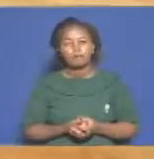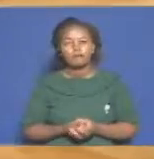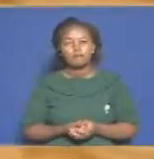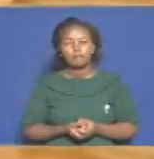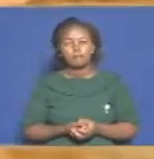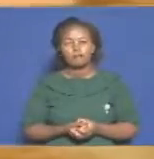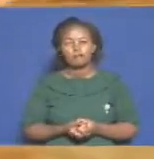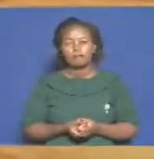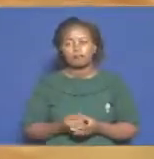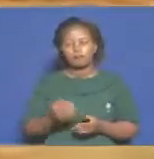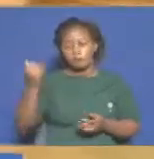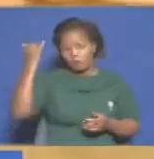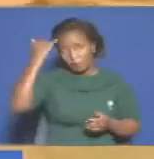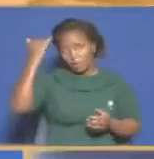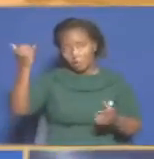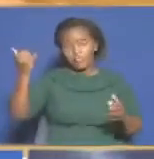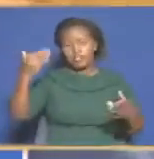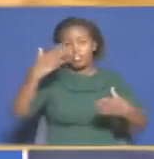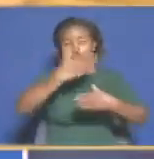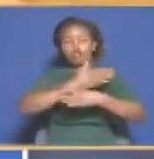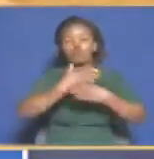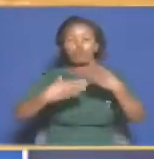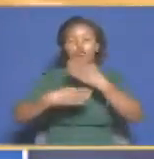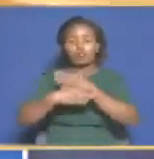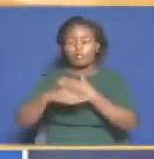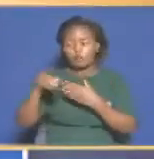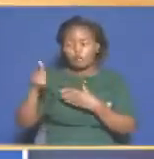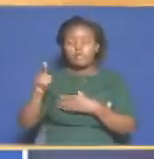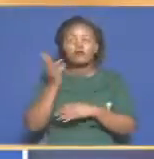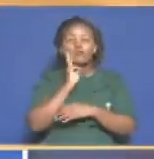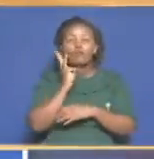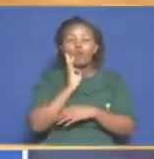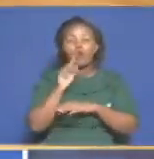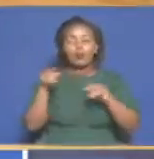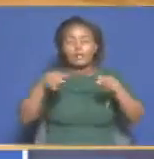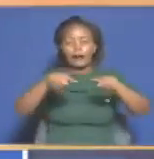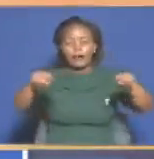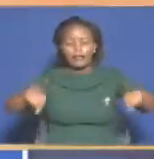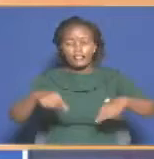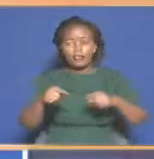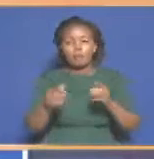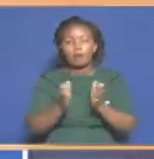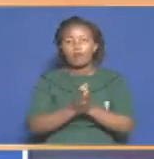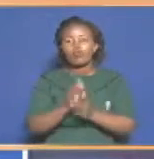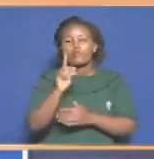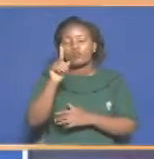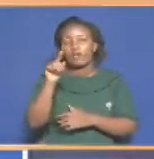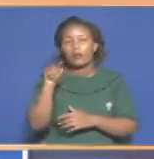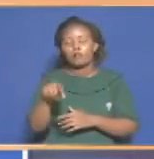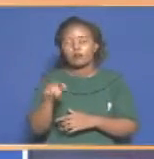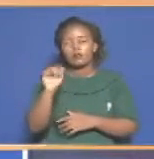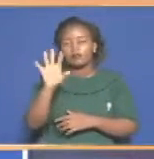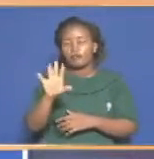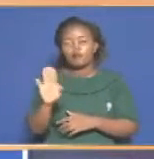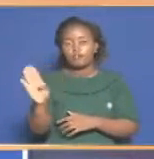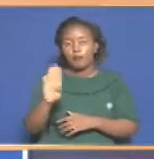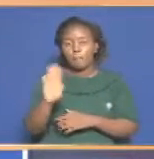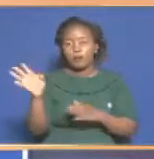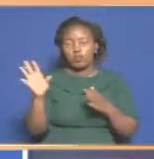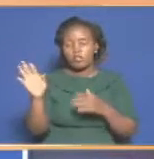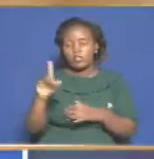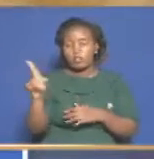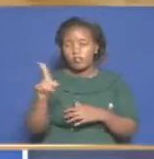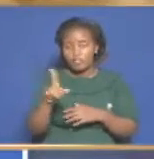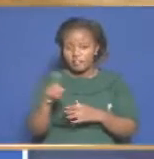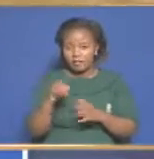The idea to construct Kasses Peace Dam with a capacity of 1.2 billion liters came up as a follow-up to the